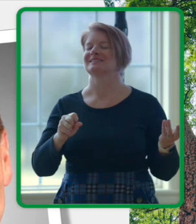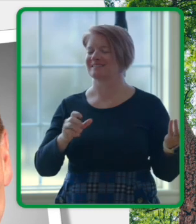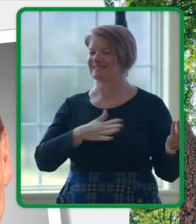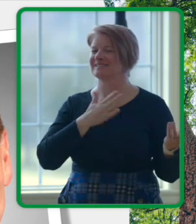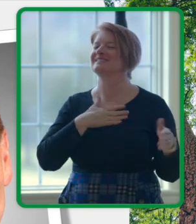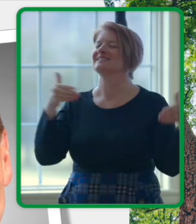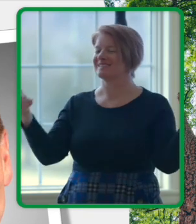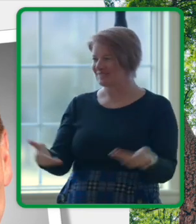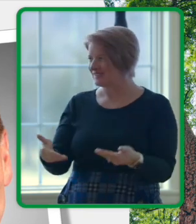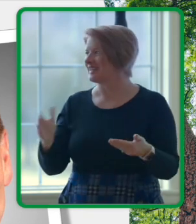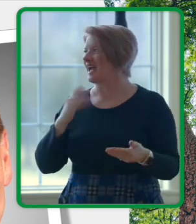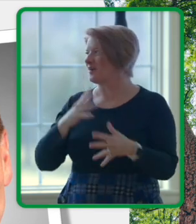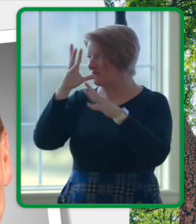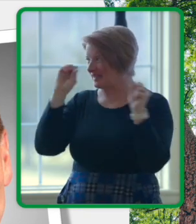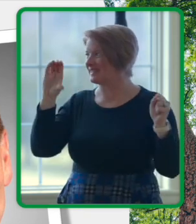John Bissell.